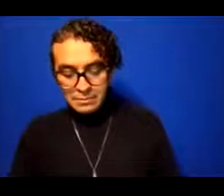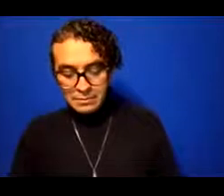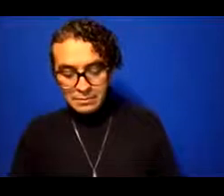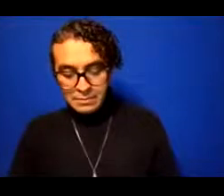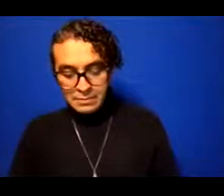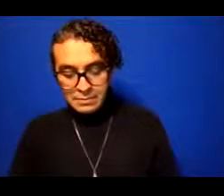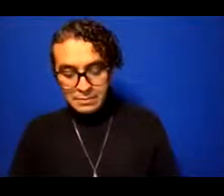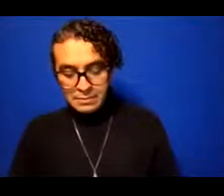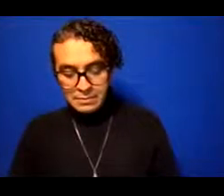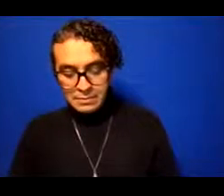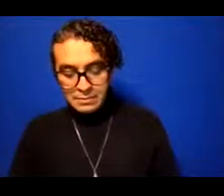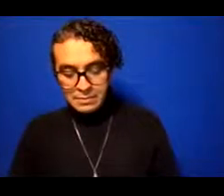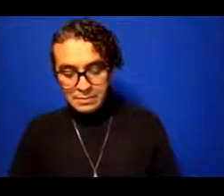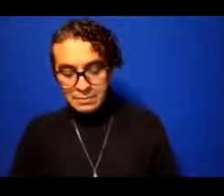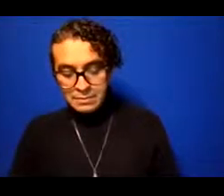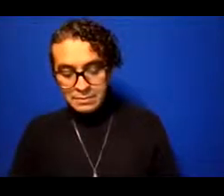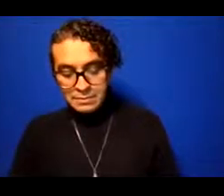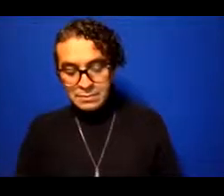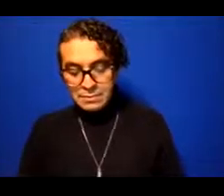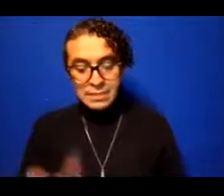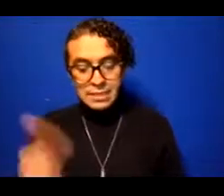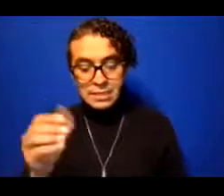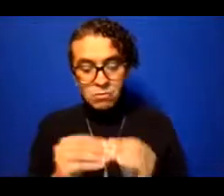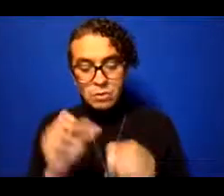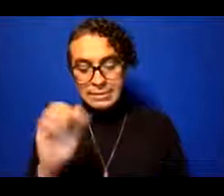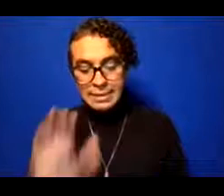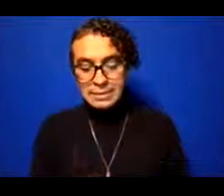Probably give you about 10 more seconds to fill it out.